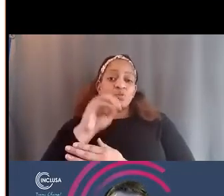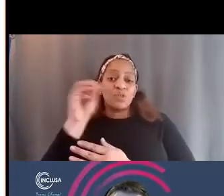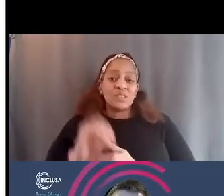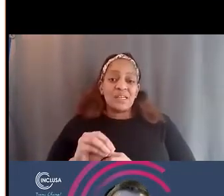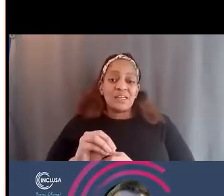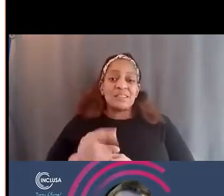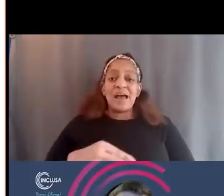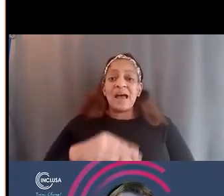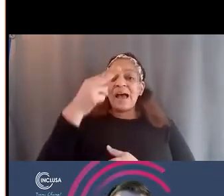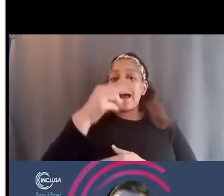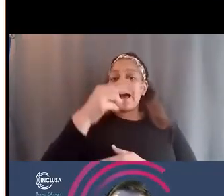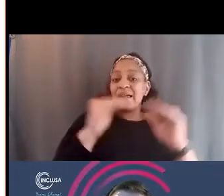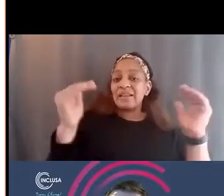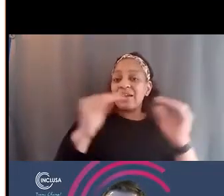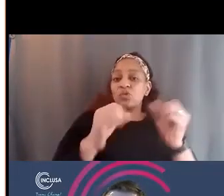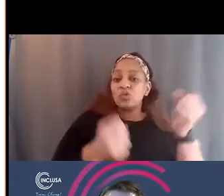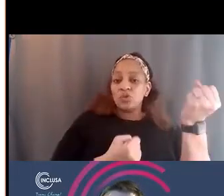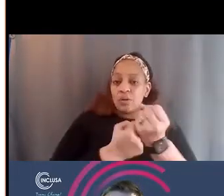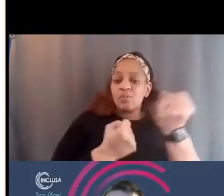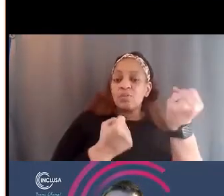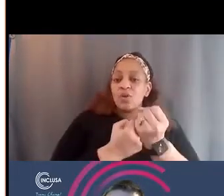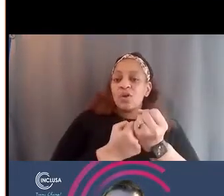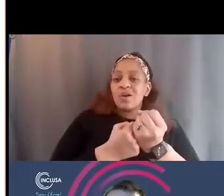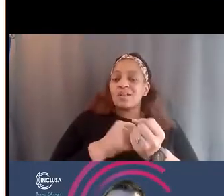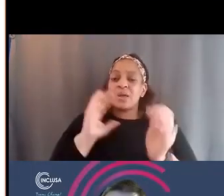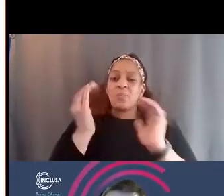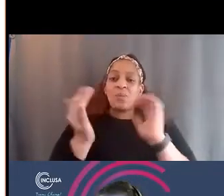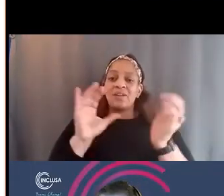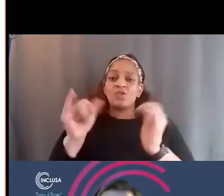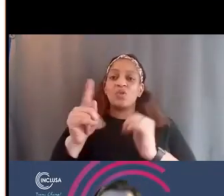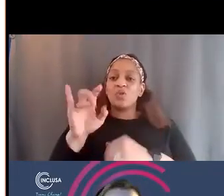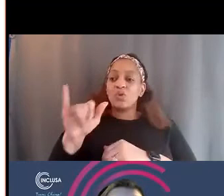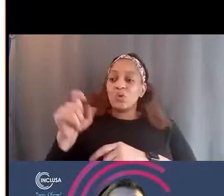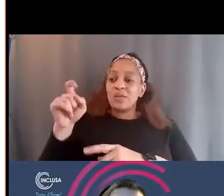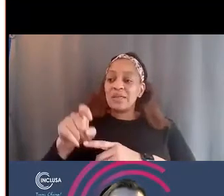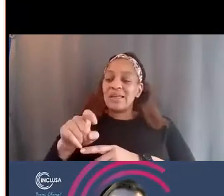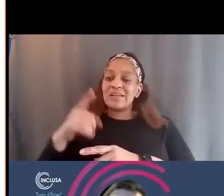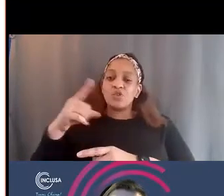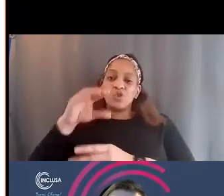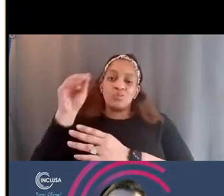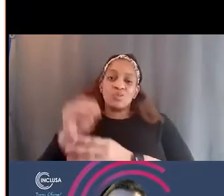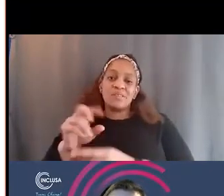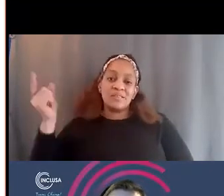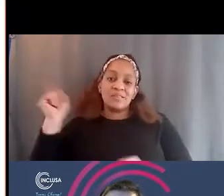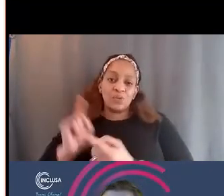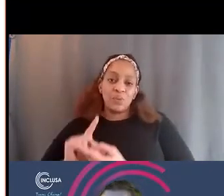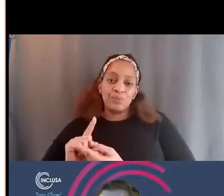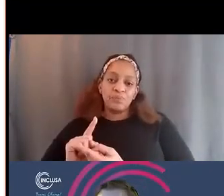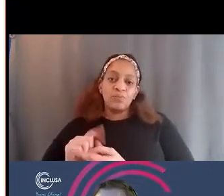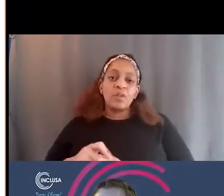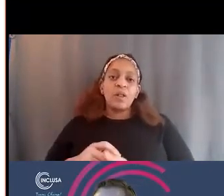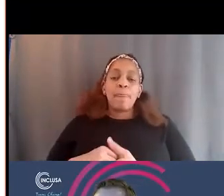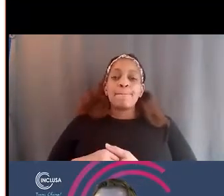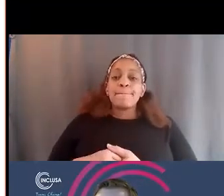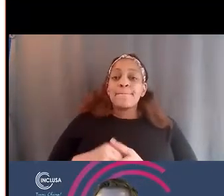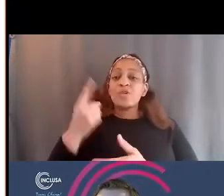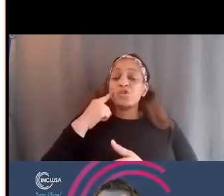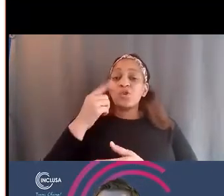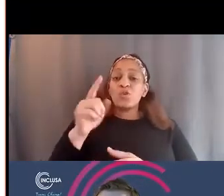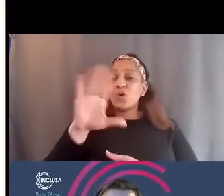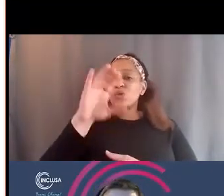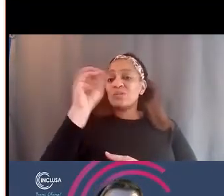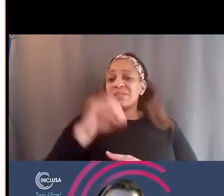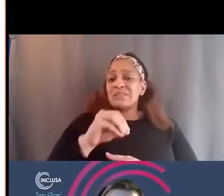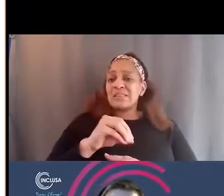acuity needs to lesser acuity needs, those percentages decrease. Those percentages were not just plucked out of the air either. It was part